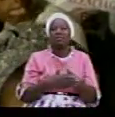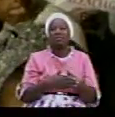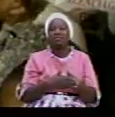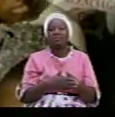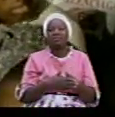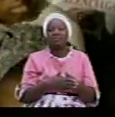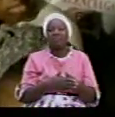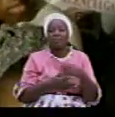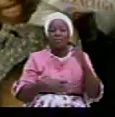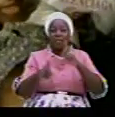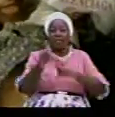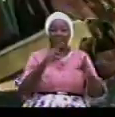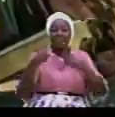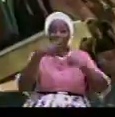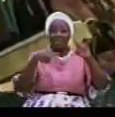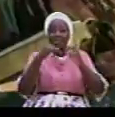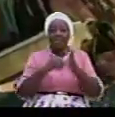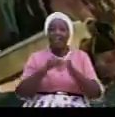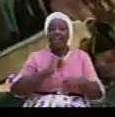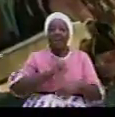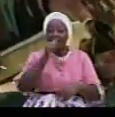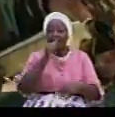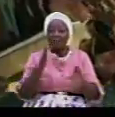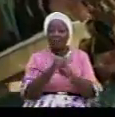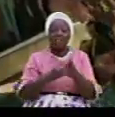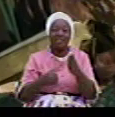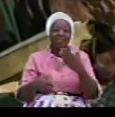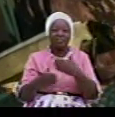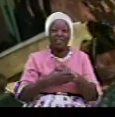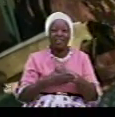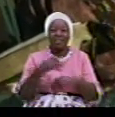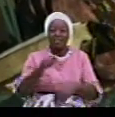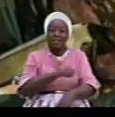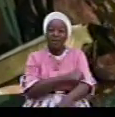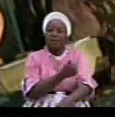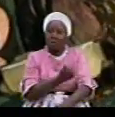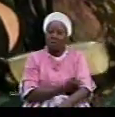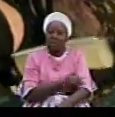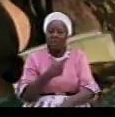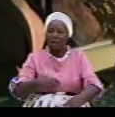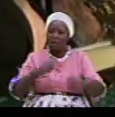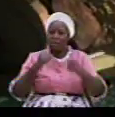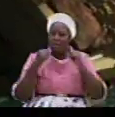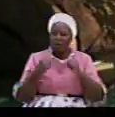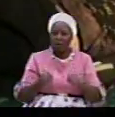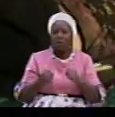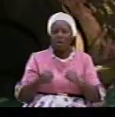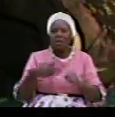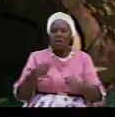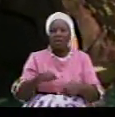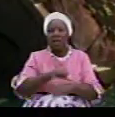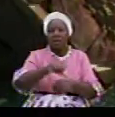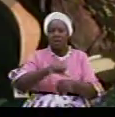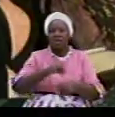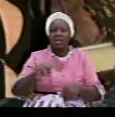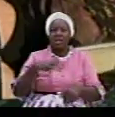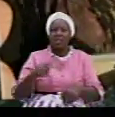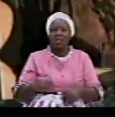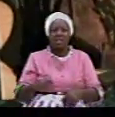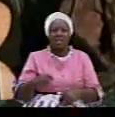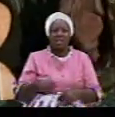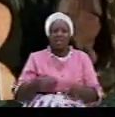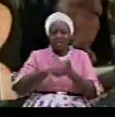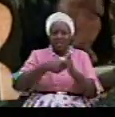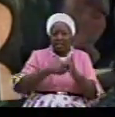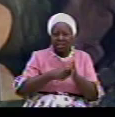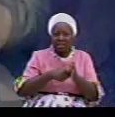I am taking it back. The authority, the power, the anointing, the key that